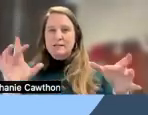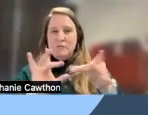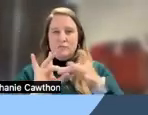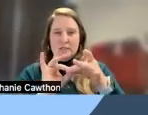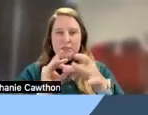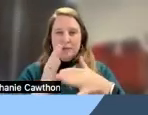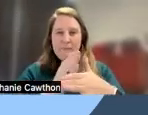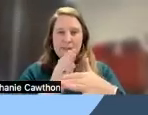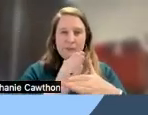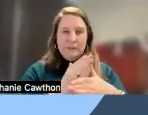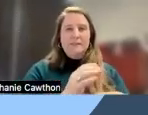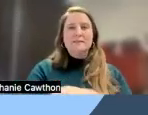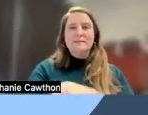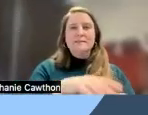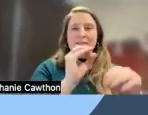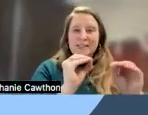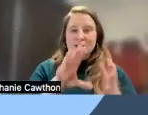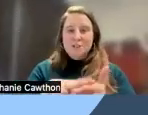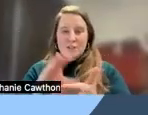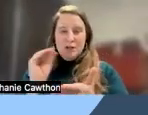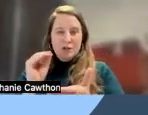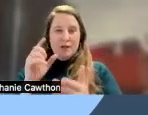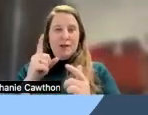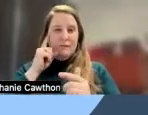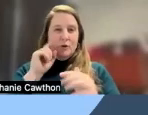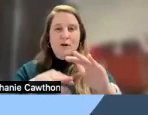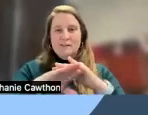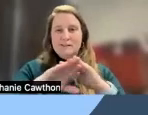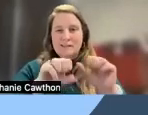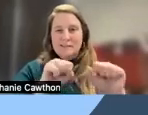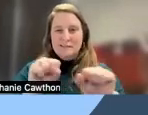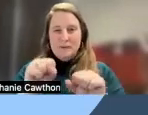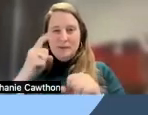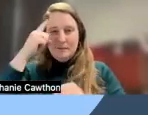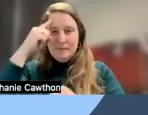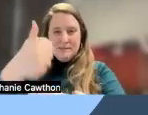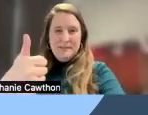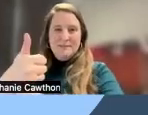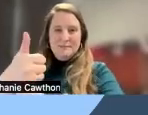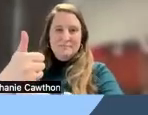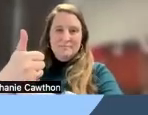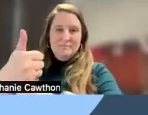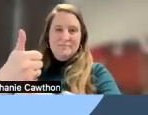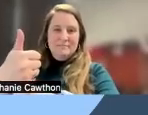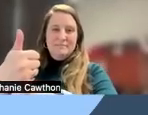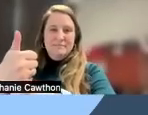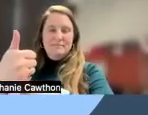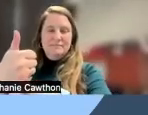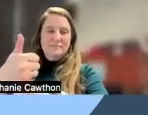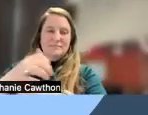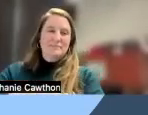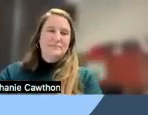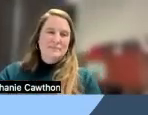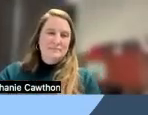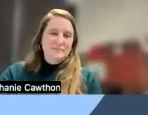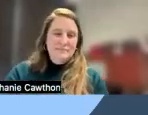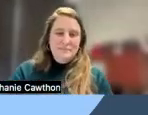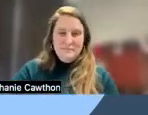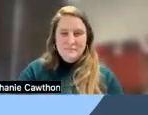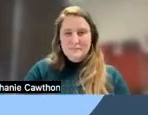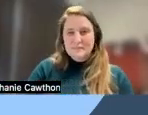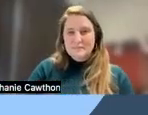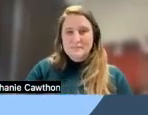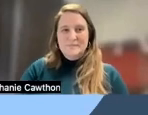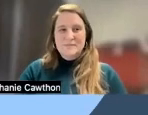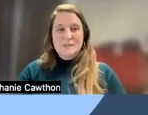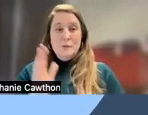to information, how we teach the information, and how people learn said information in terms of, and also with a